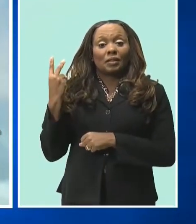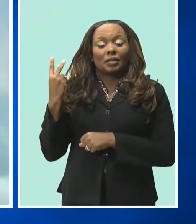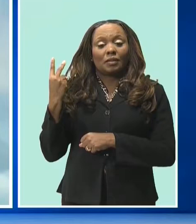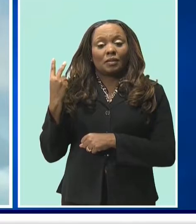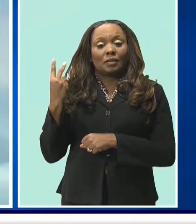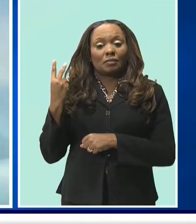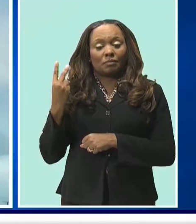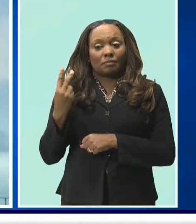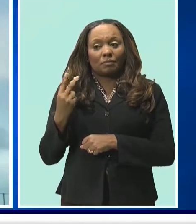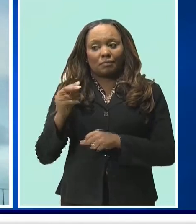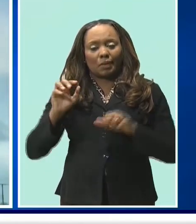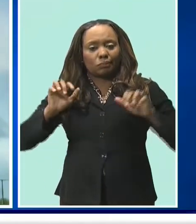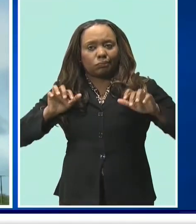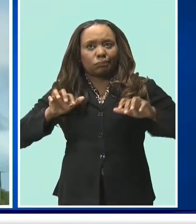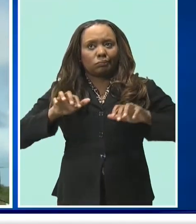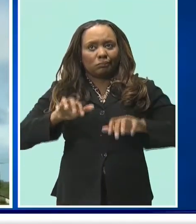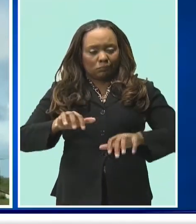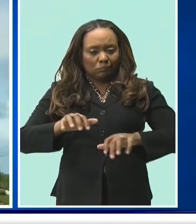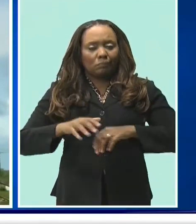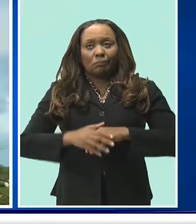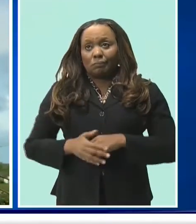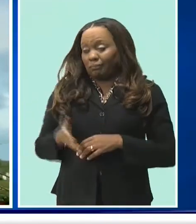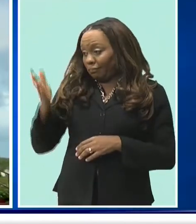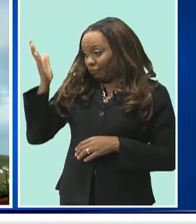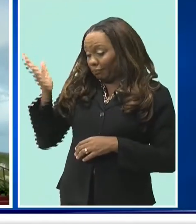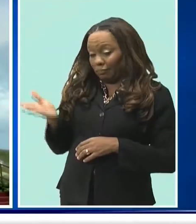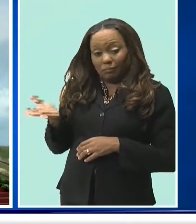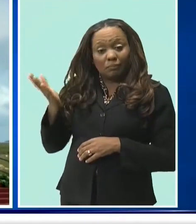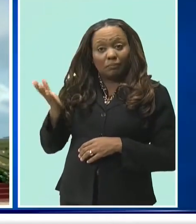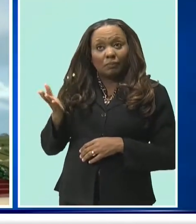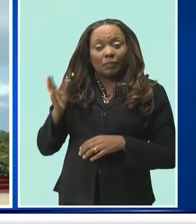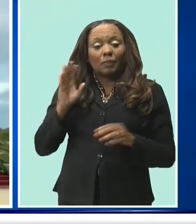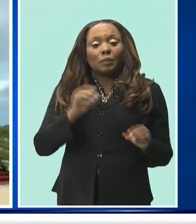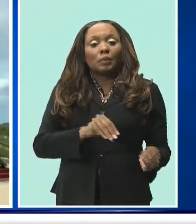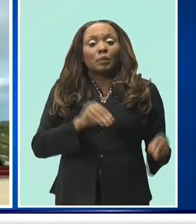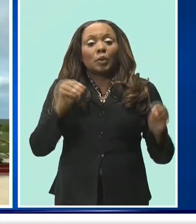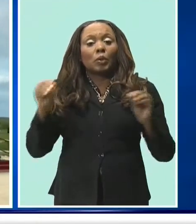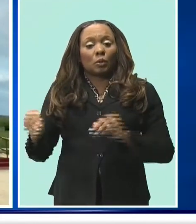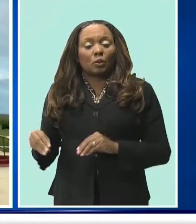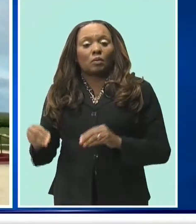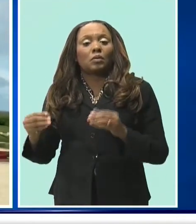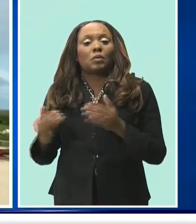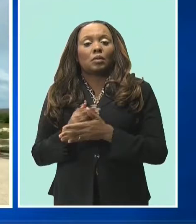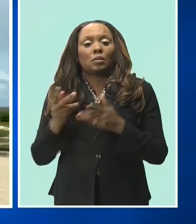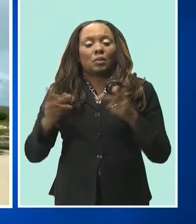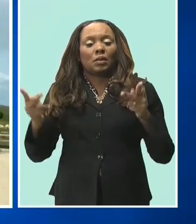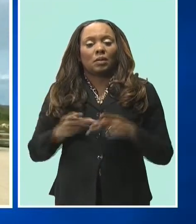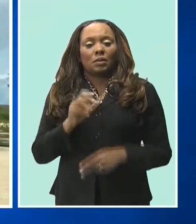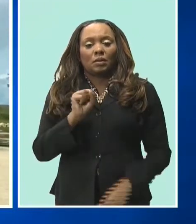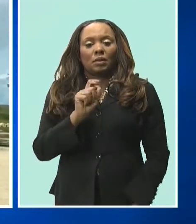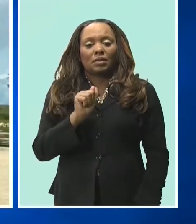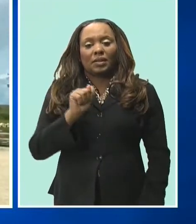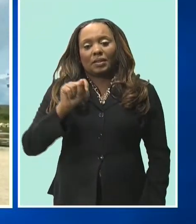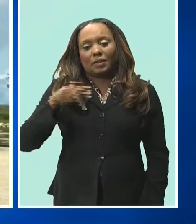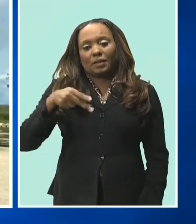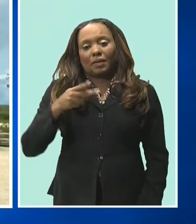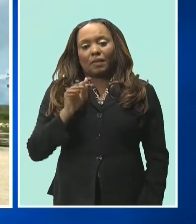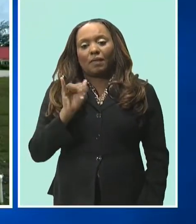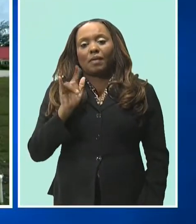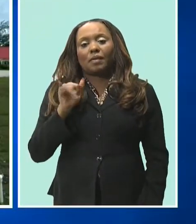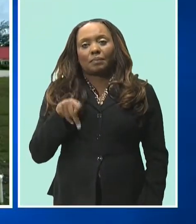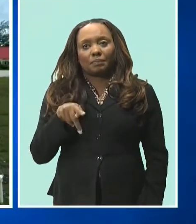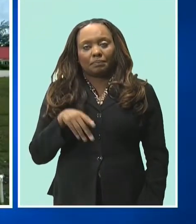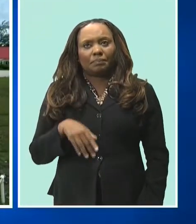Calvary Temple Community Church, led by Pastor Andre Simmons, moved to this space at Groves in St. Philip. In addition to the